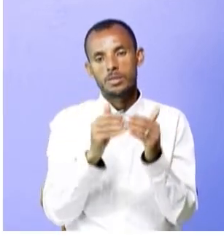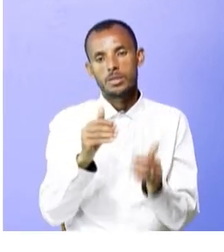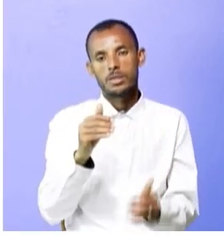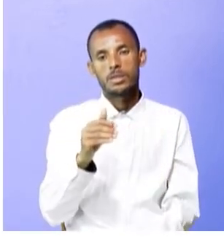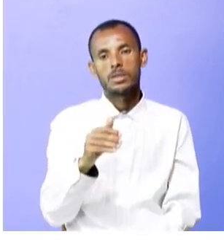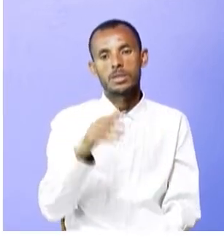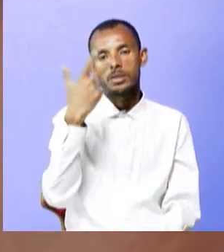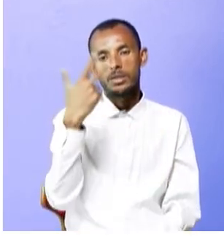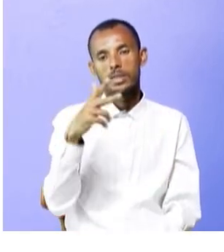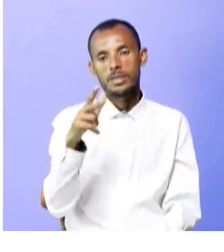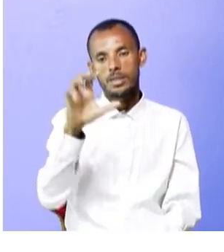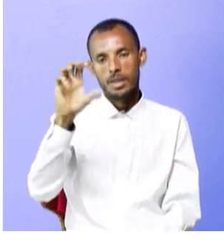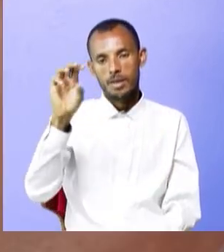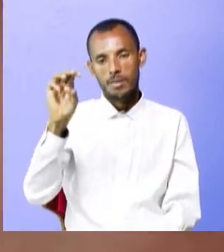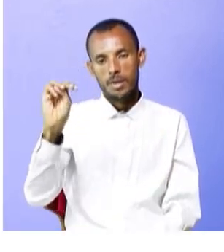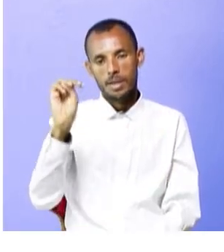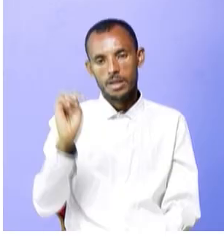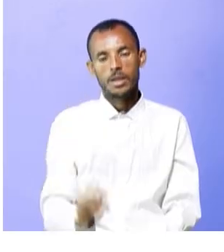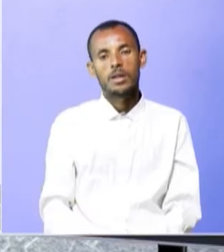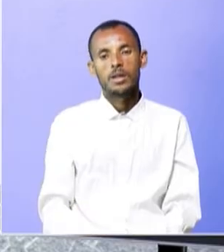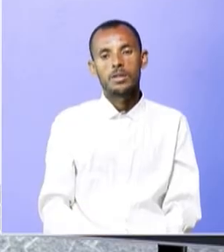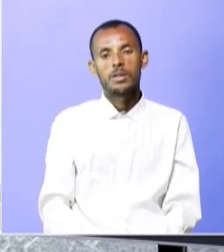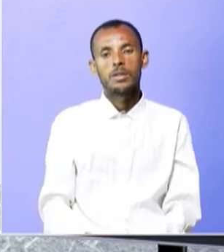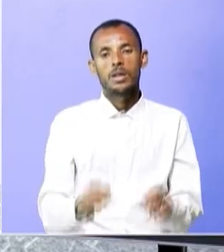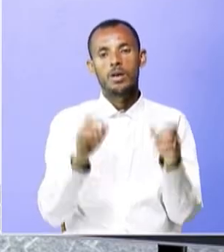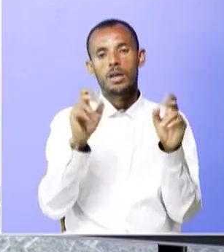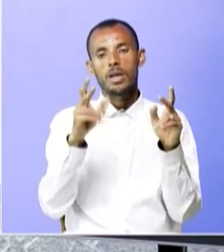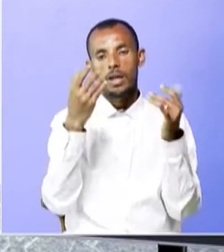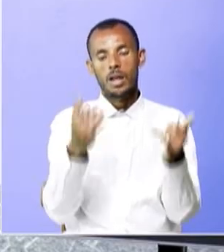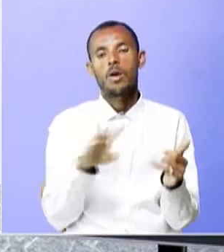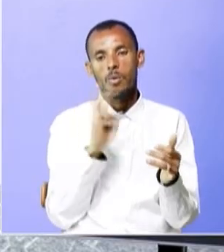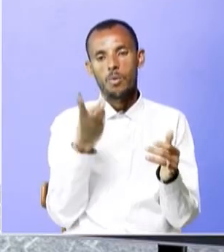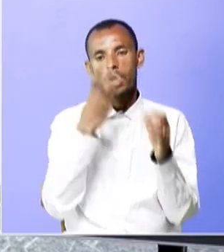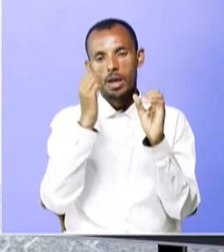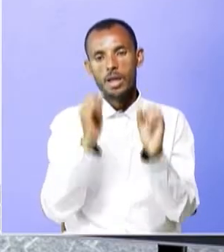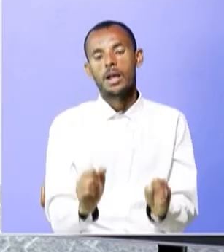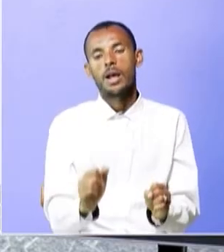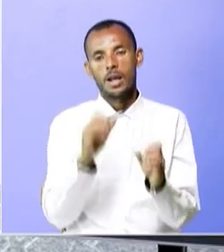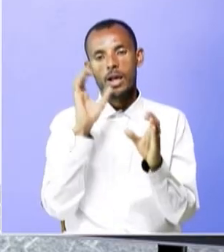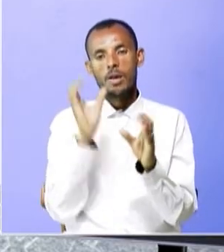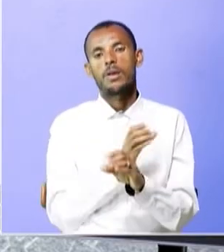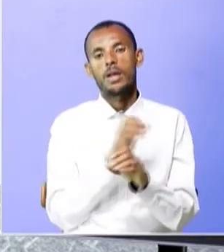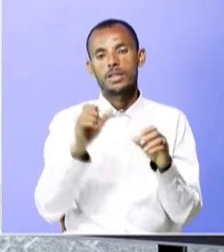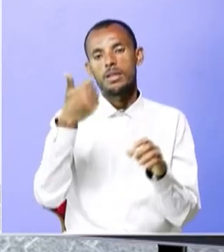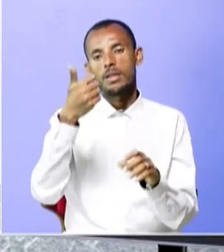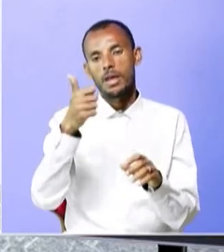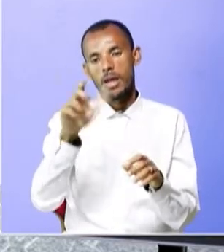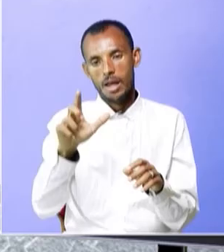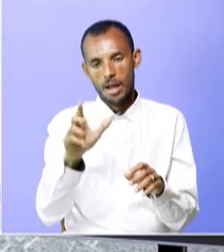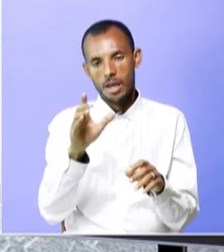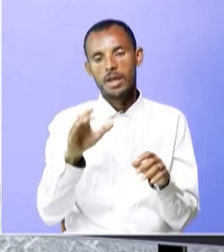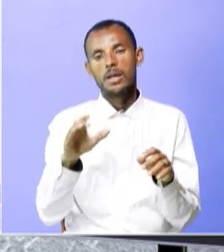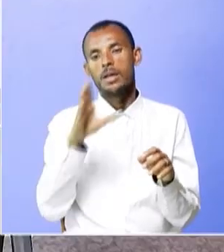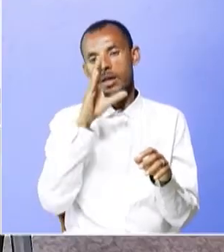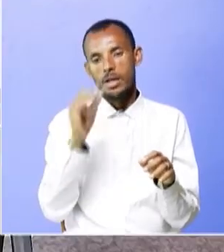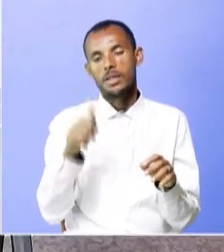13 centimeter. Okay, now we can calculate the surface areas and the